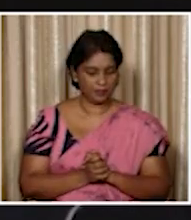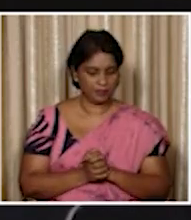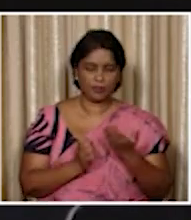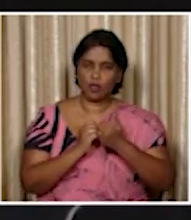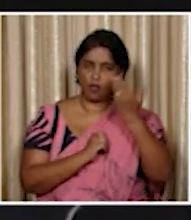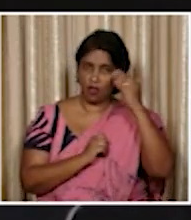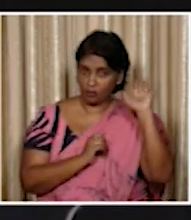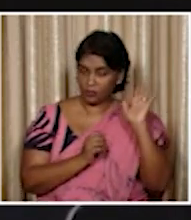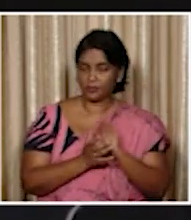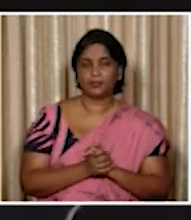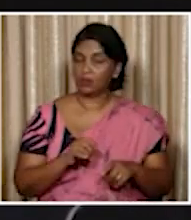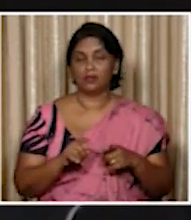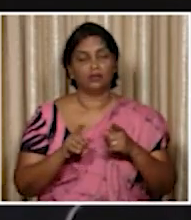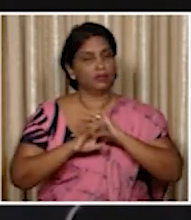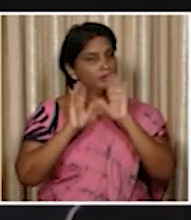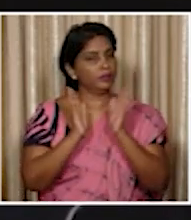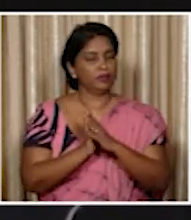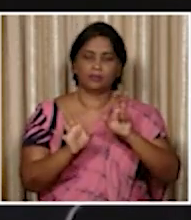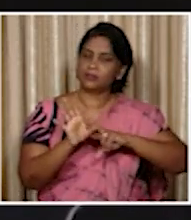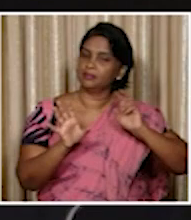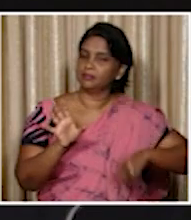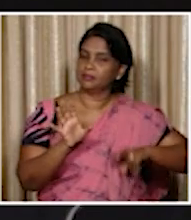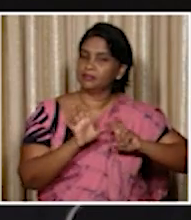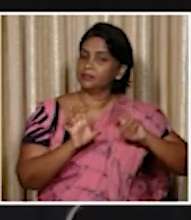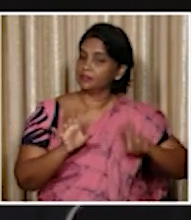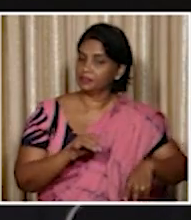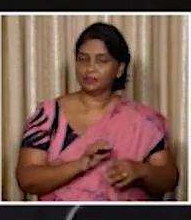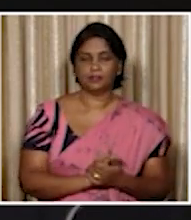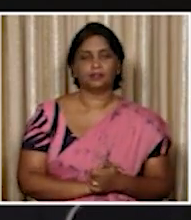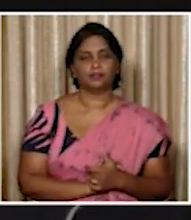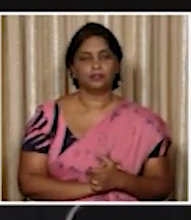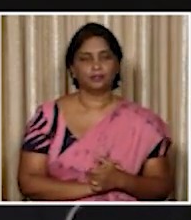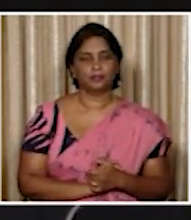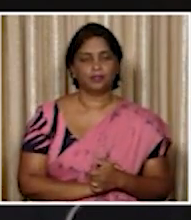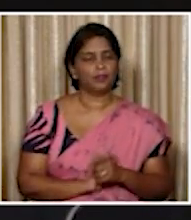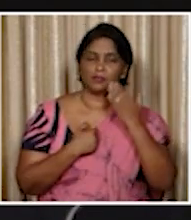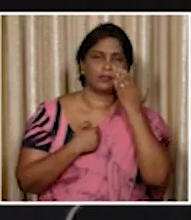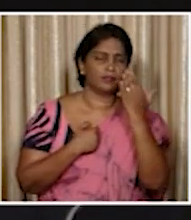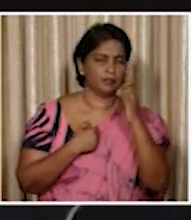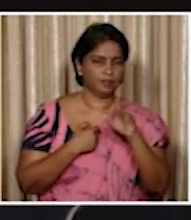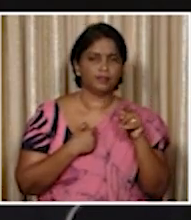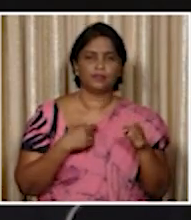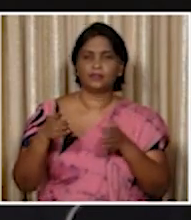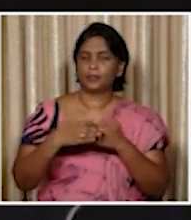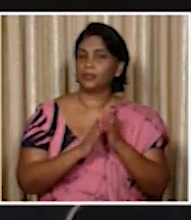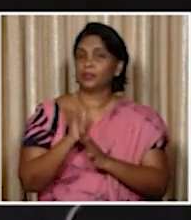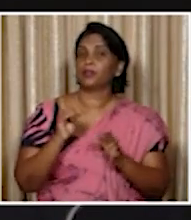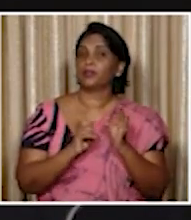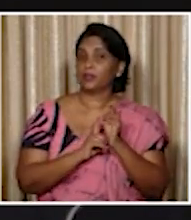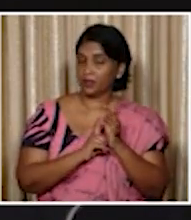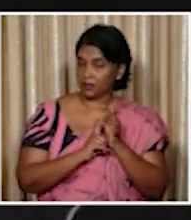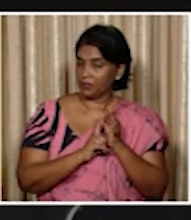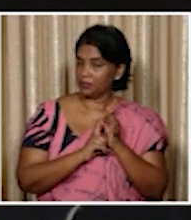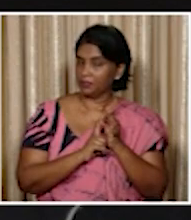the entire Cabinet resigning. We see Cabinet Ministers being arrested and detained, and now a